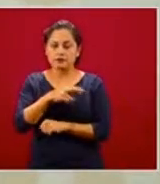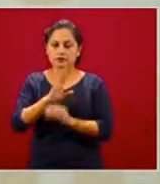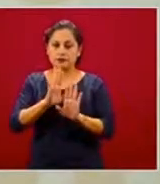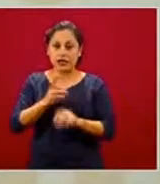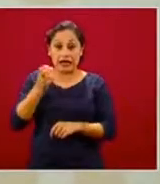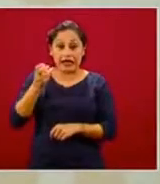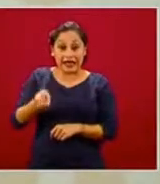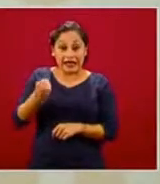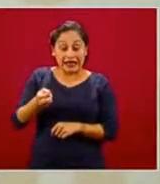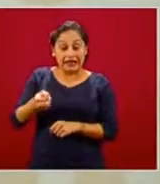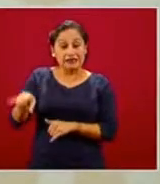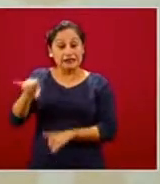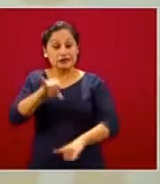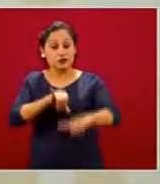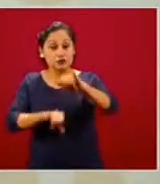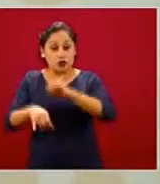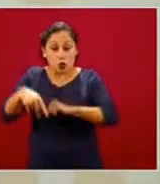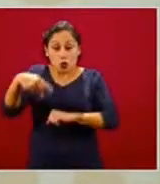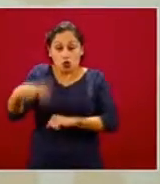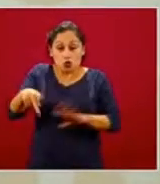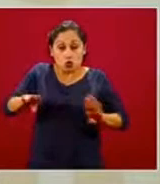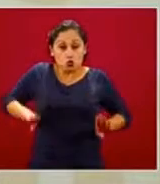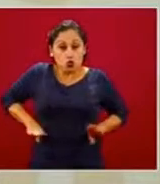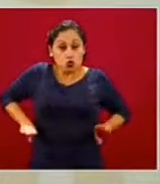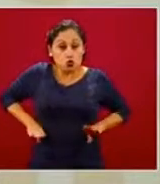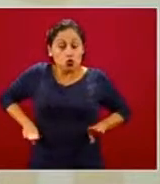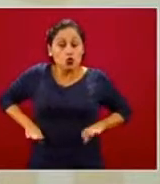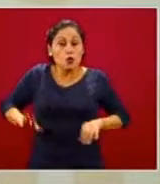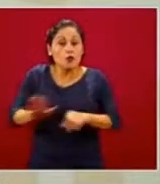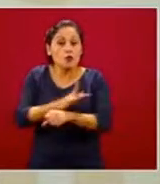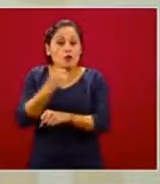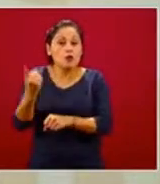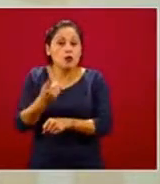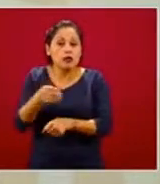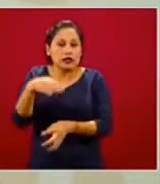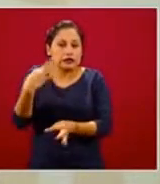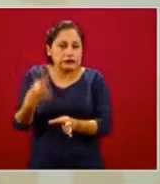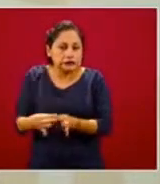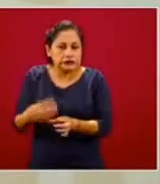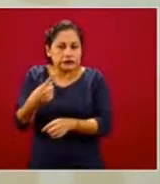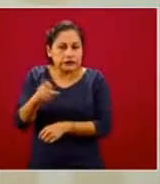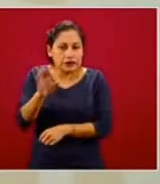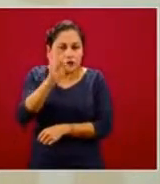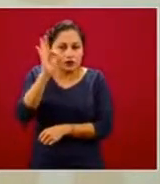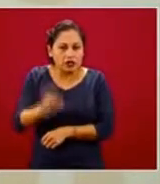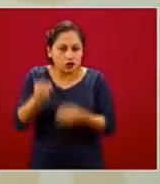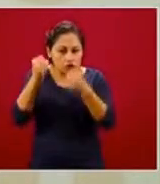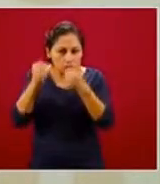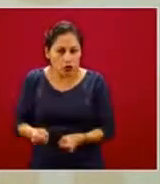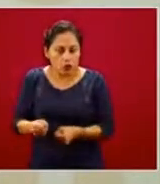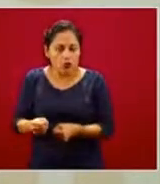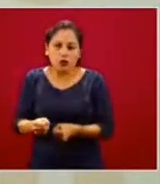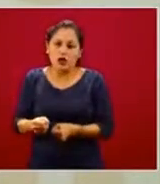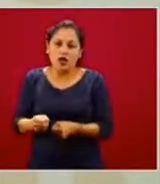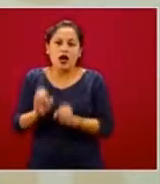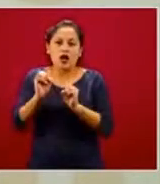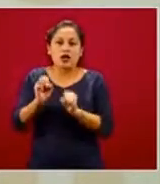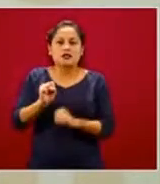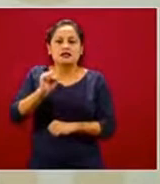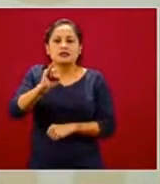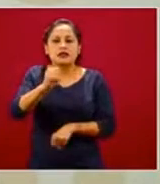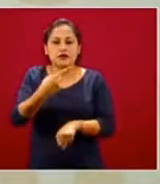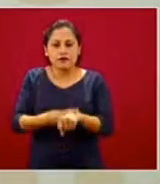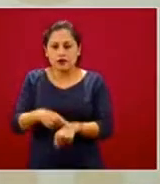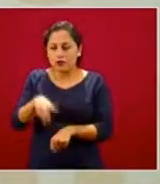those quick tests have a very specific use, and the probability of testing